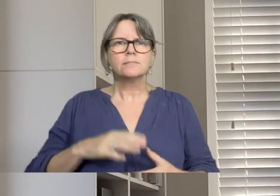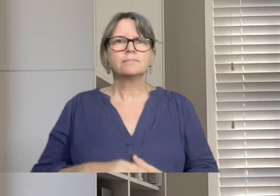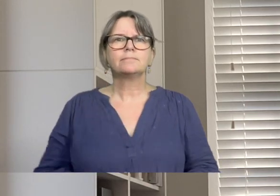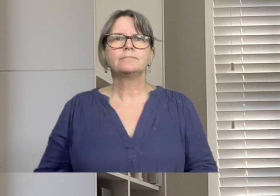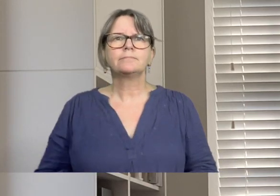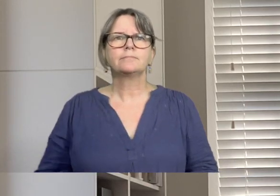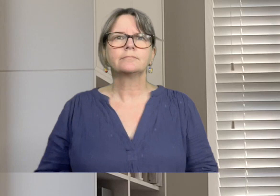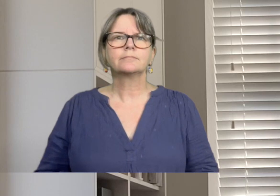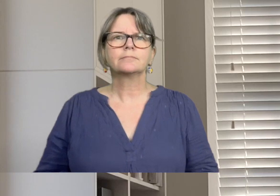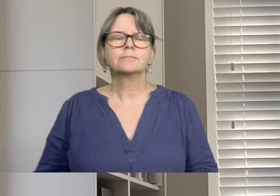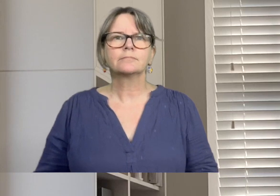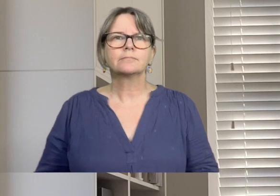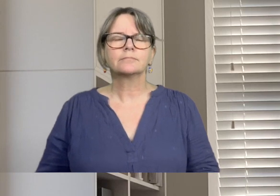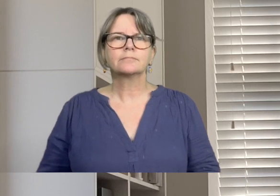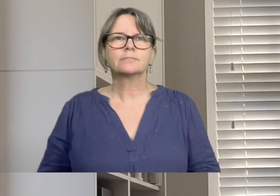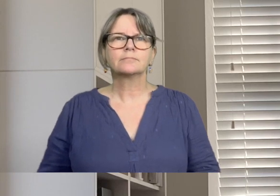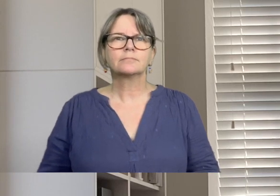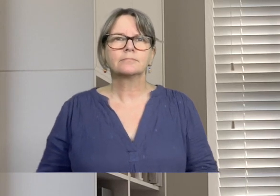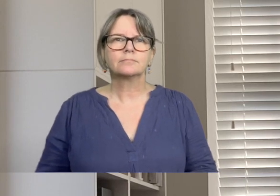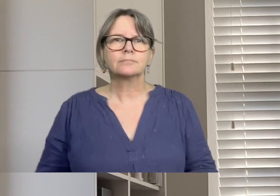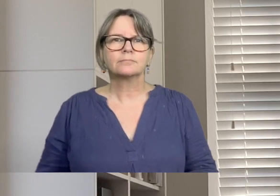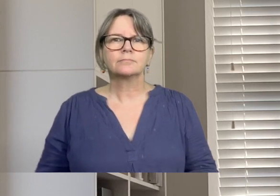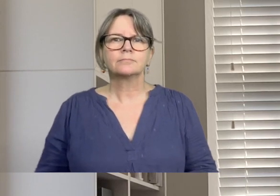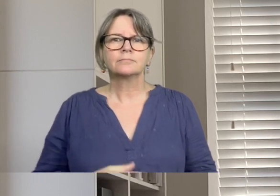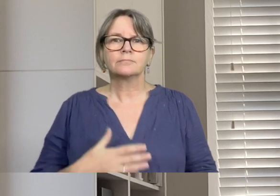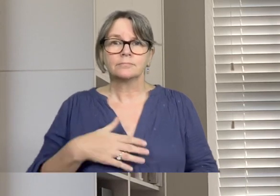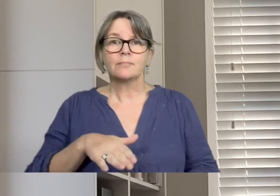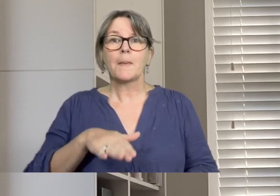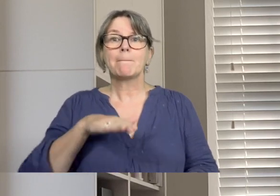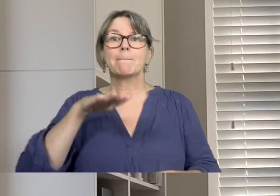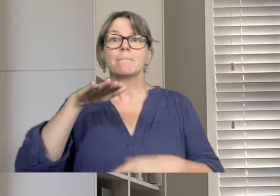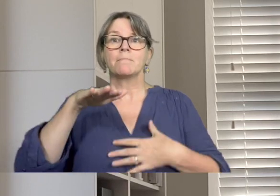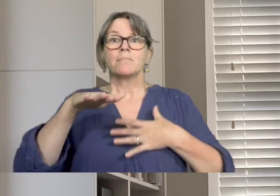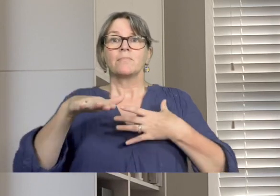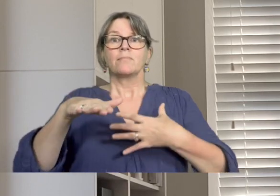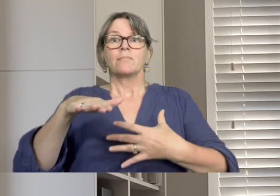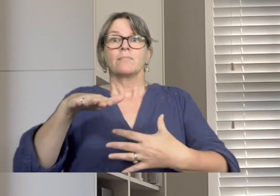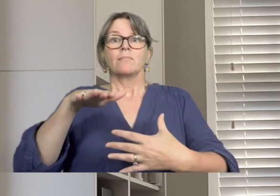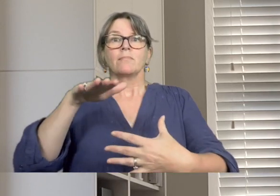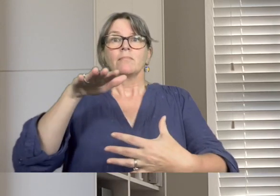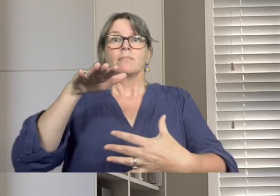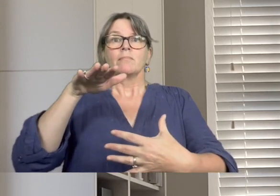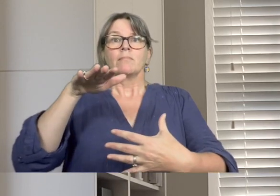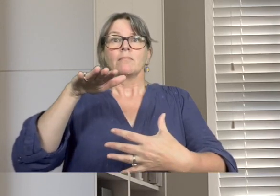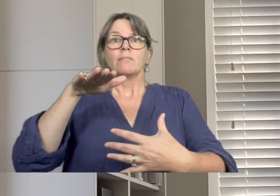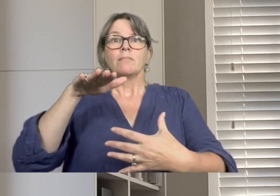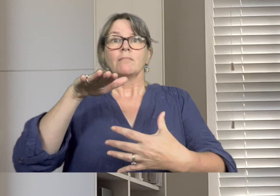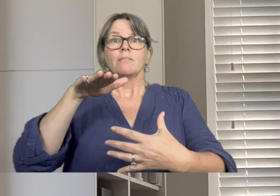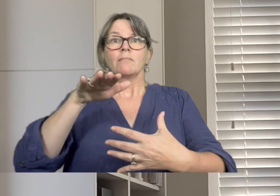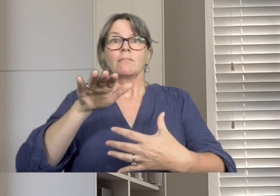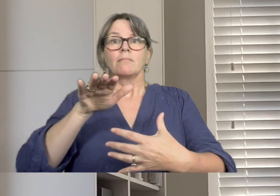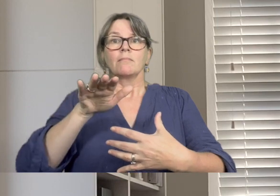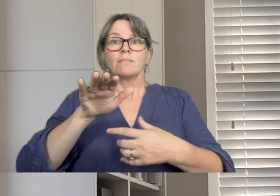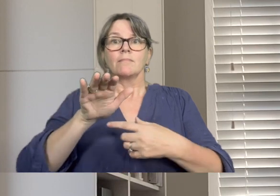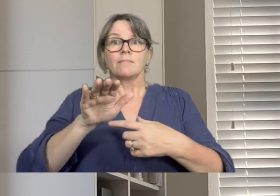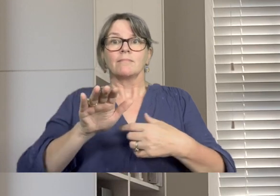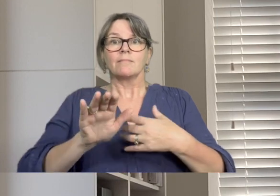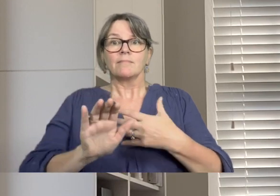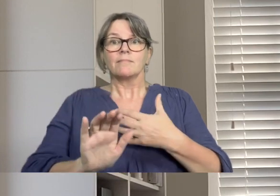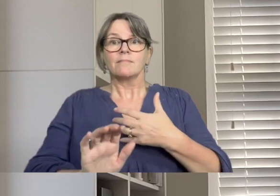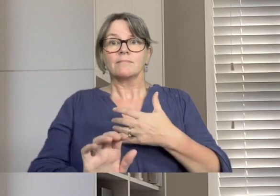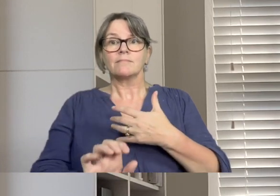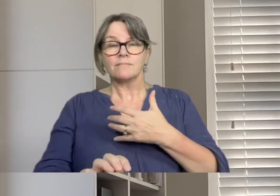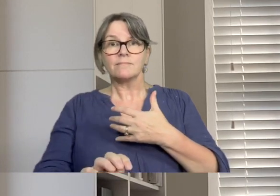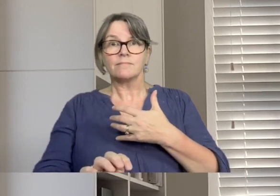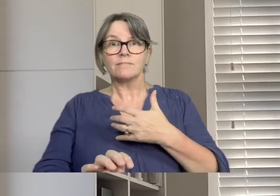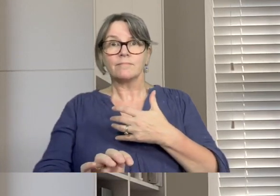a little having to work a little harder, maybe you feel pretty centered and great. It's good. Take a breath in here. As